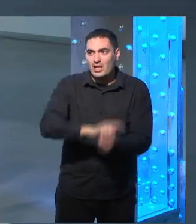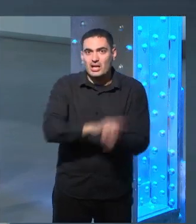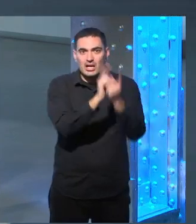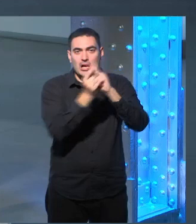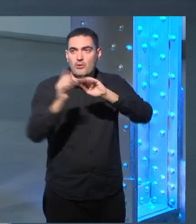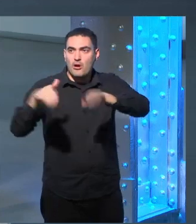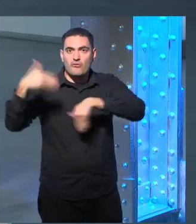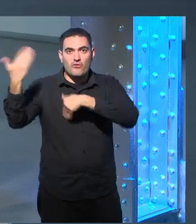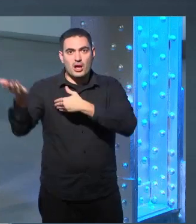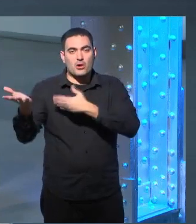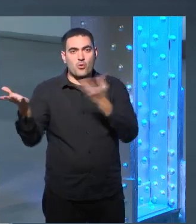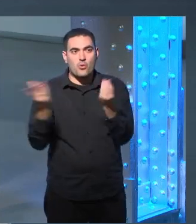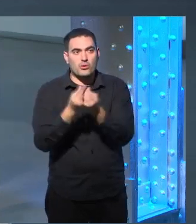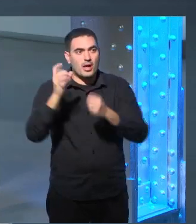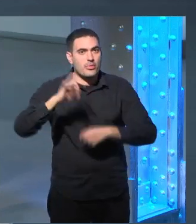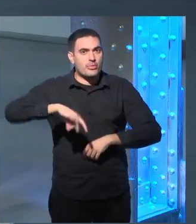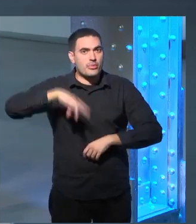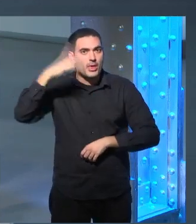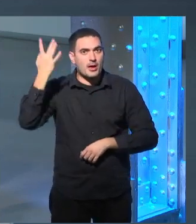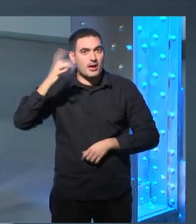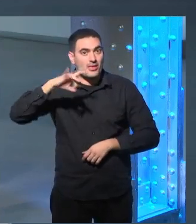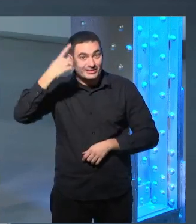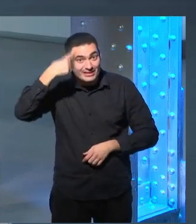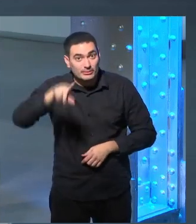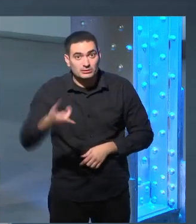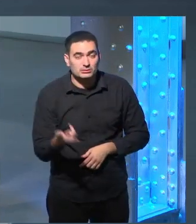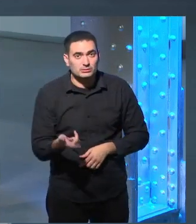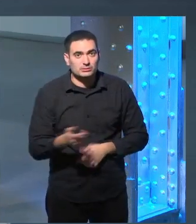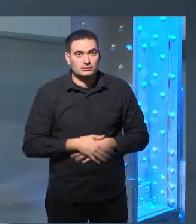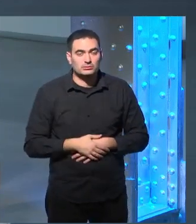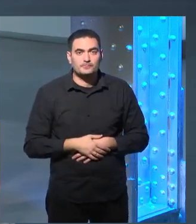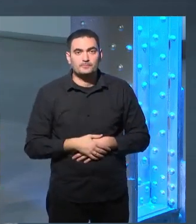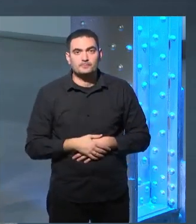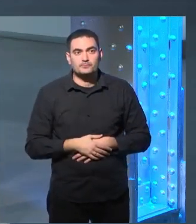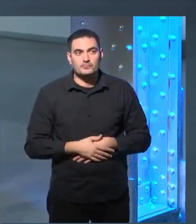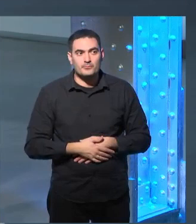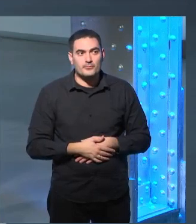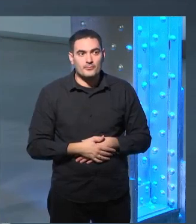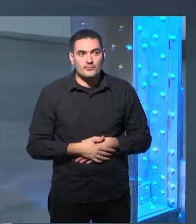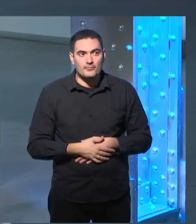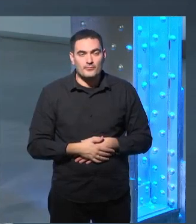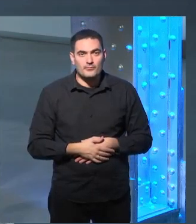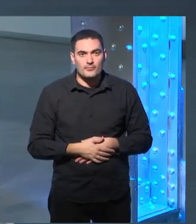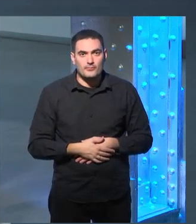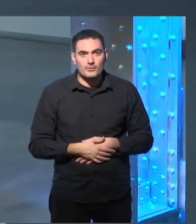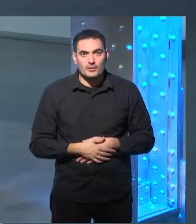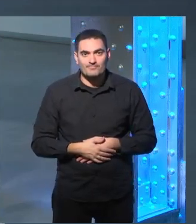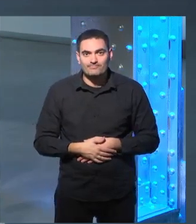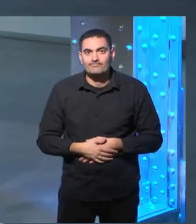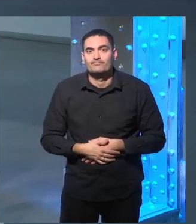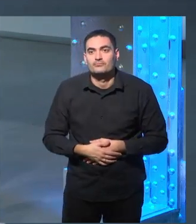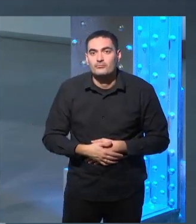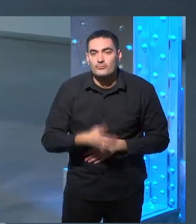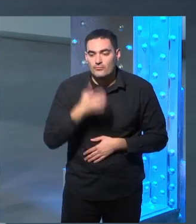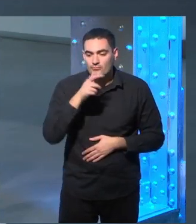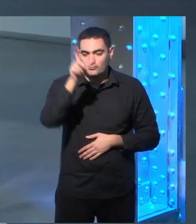changed the world of taxi from outside with a new idea that revolutionized. I don't know.